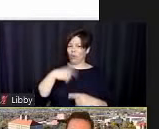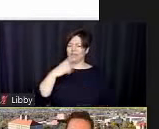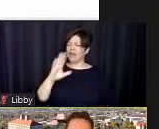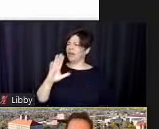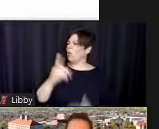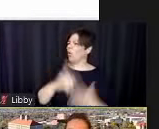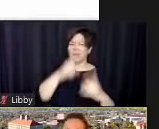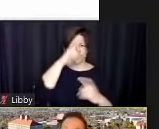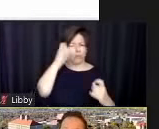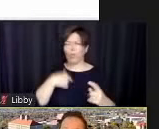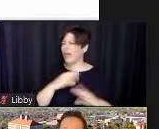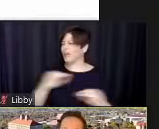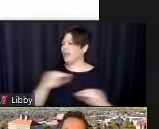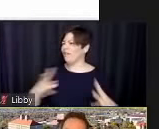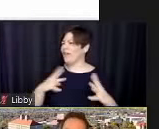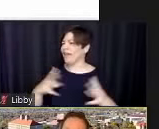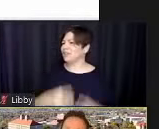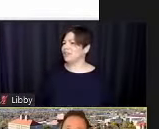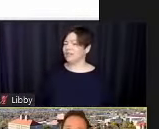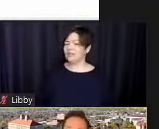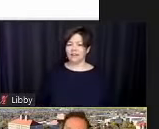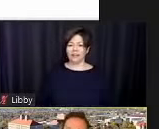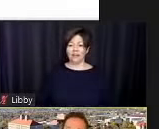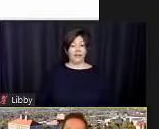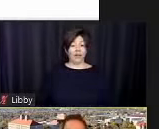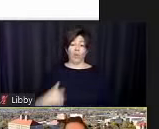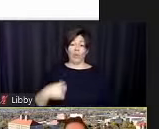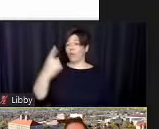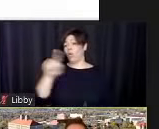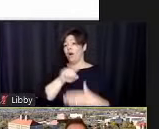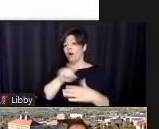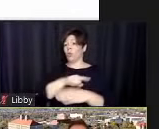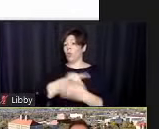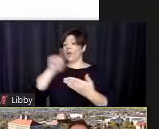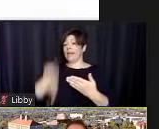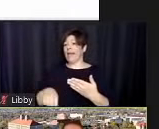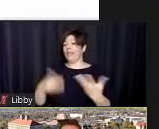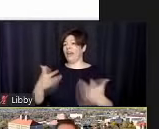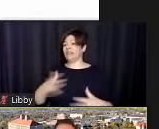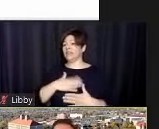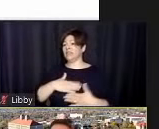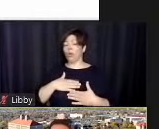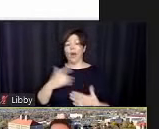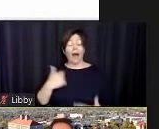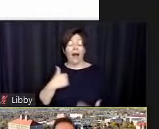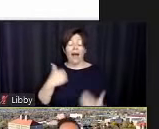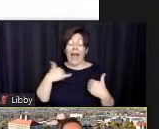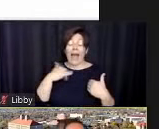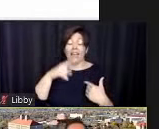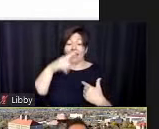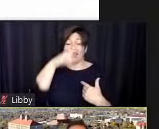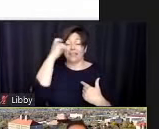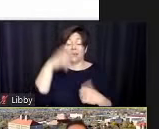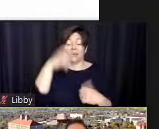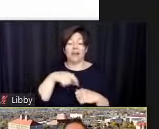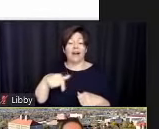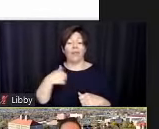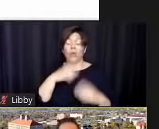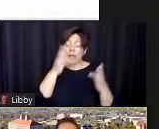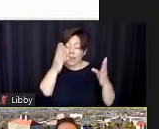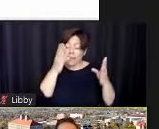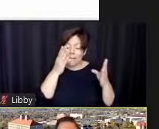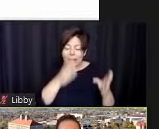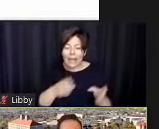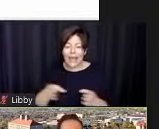vacation? Yeah, that long weekend, that was very enjoyable. I've certainly had those, and I'm having it this summer, where we've been planning